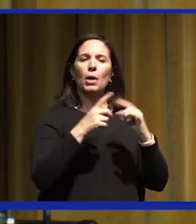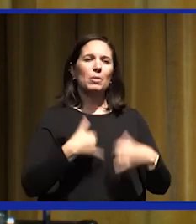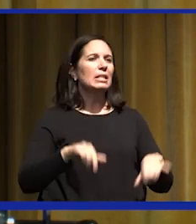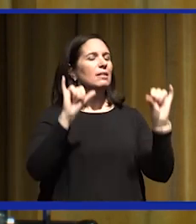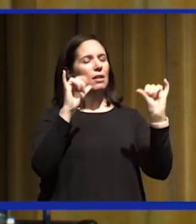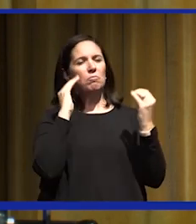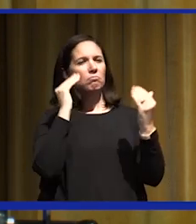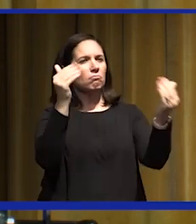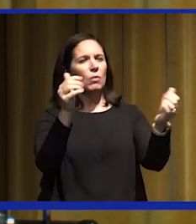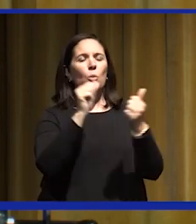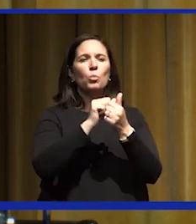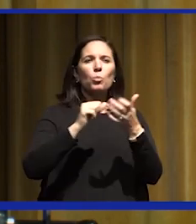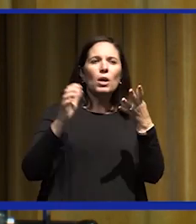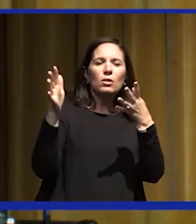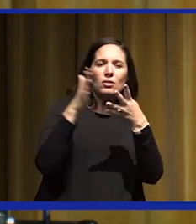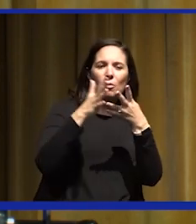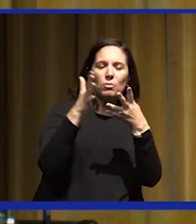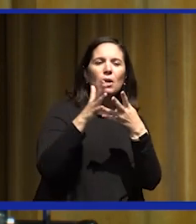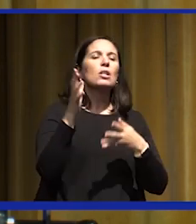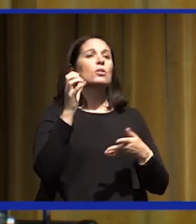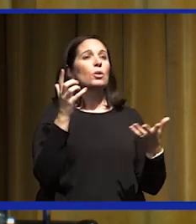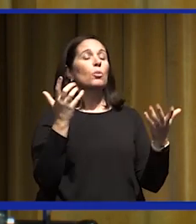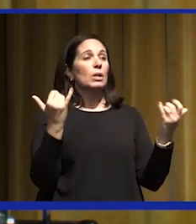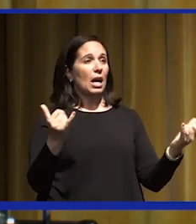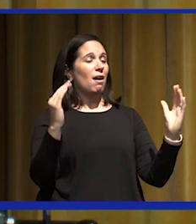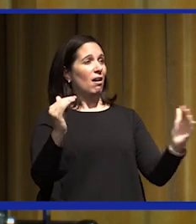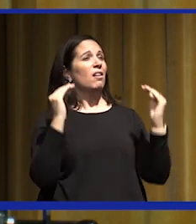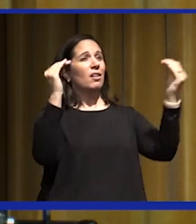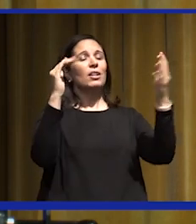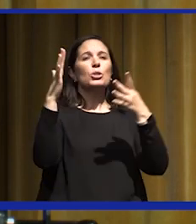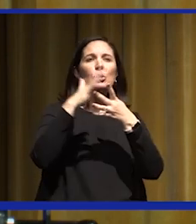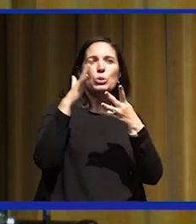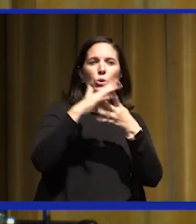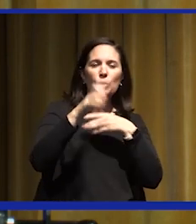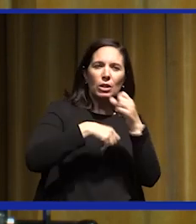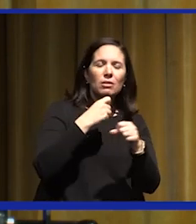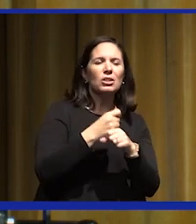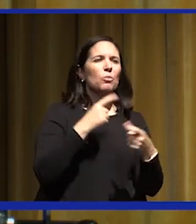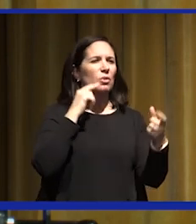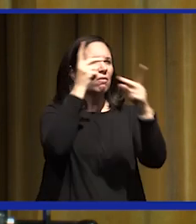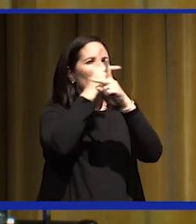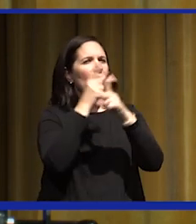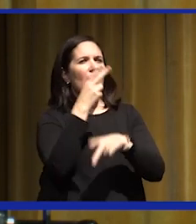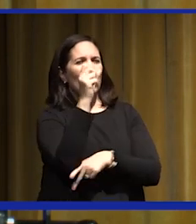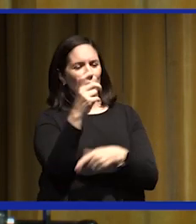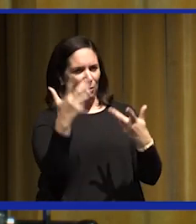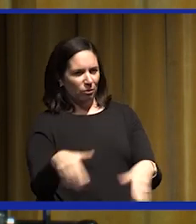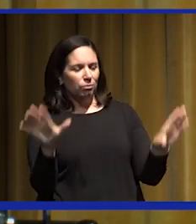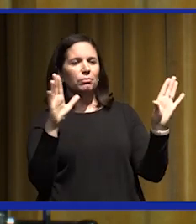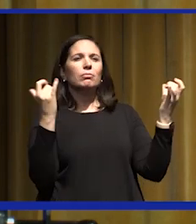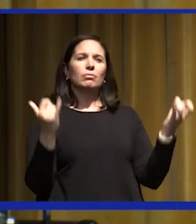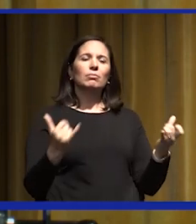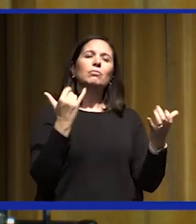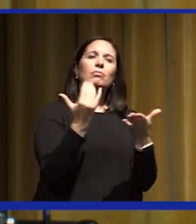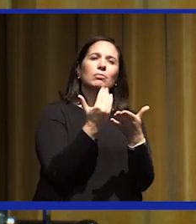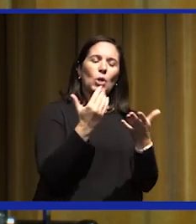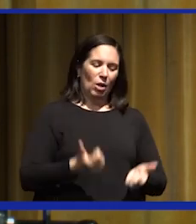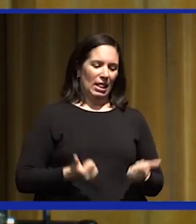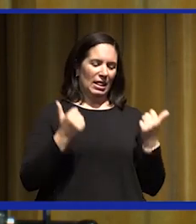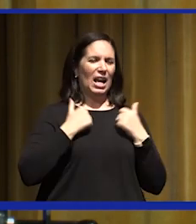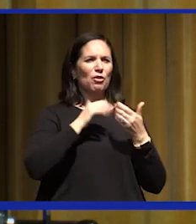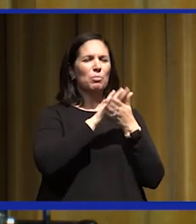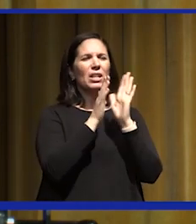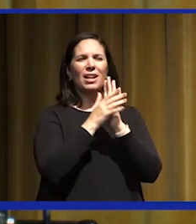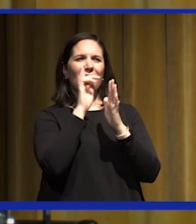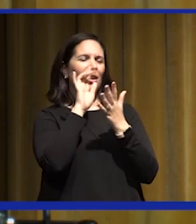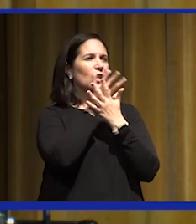year. As new upper-lower classmen, we started to figure this high school thing out. Our lives became monotonous with